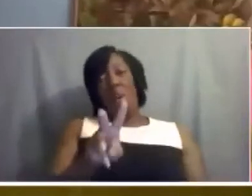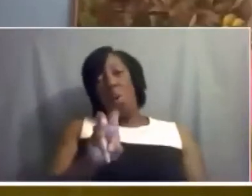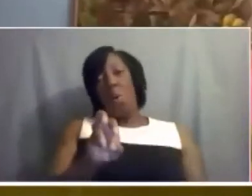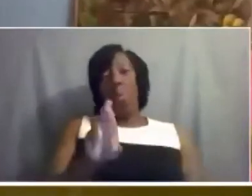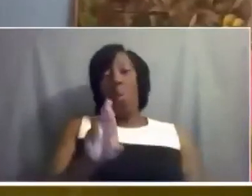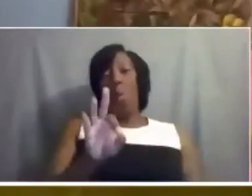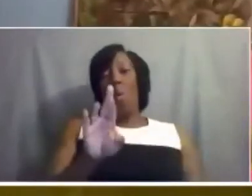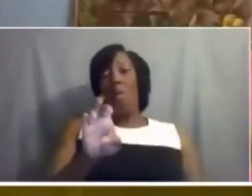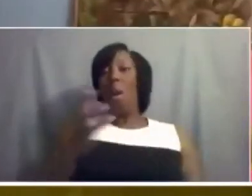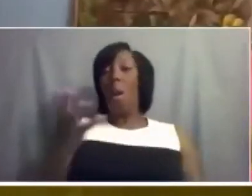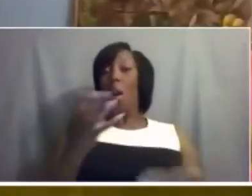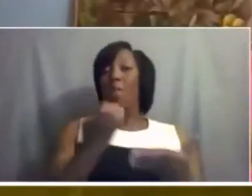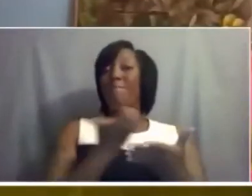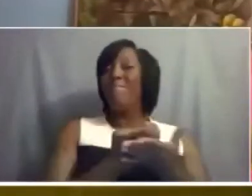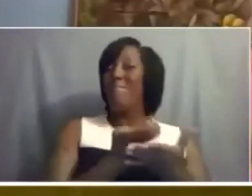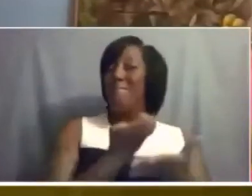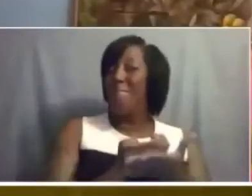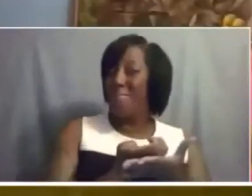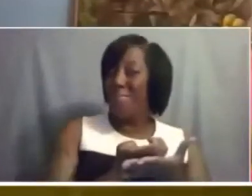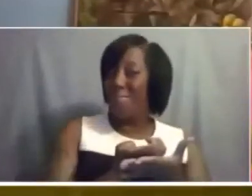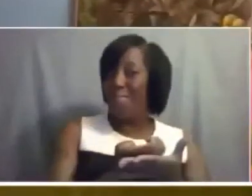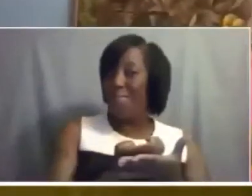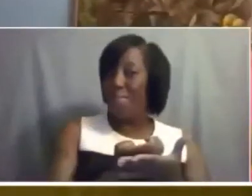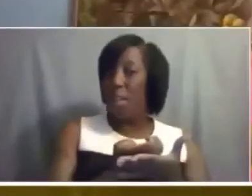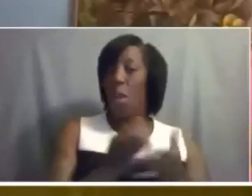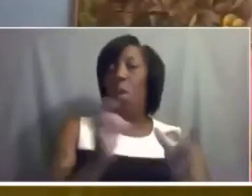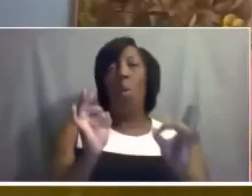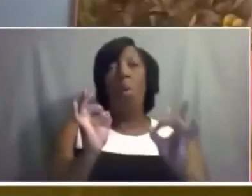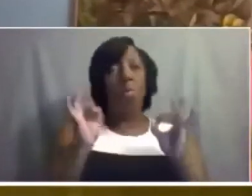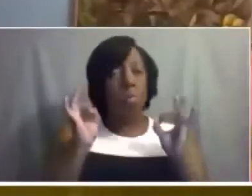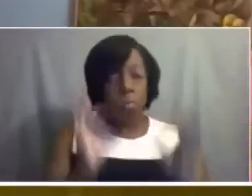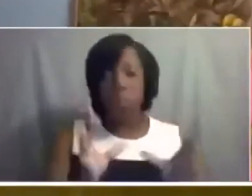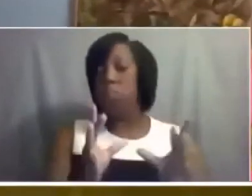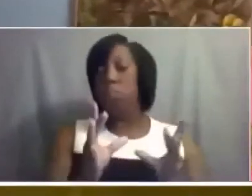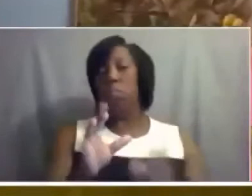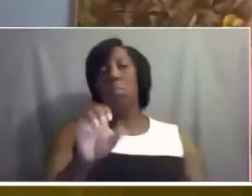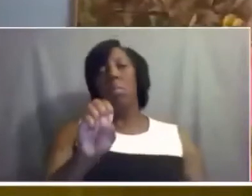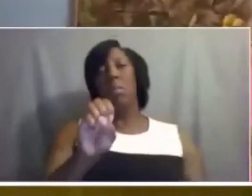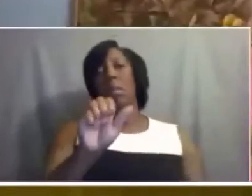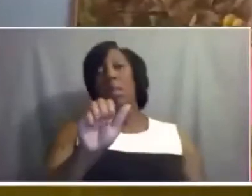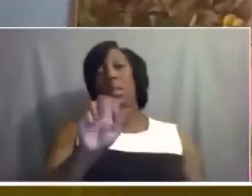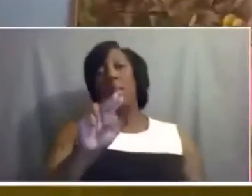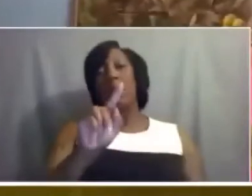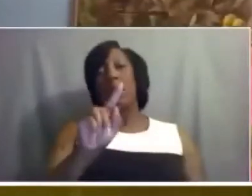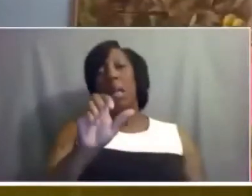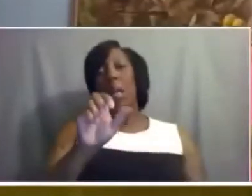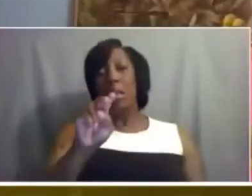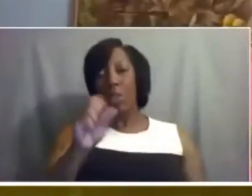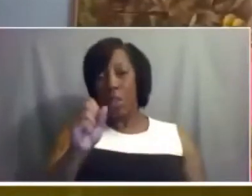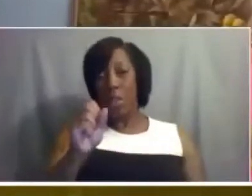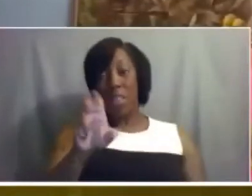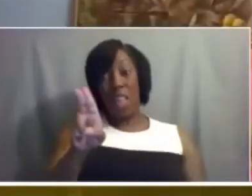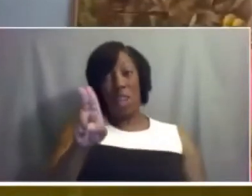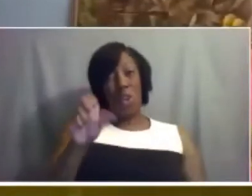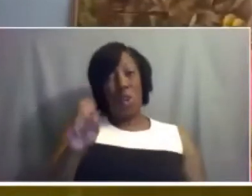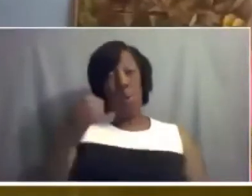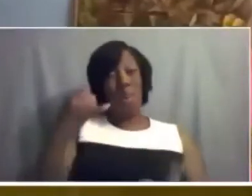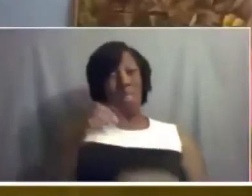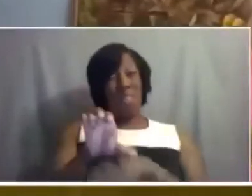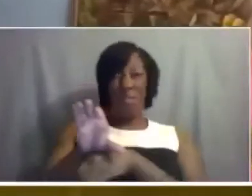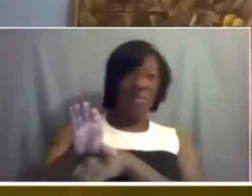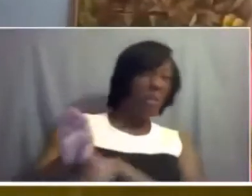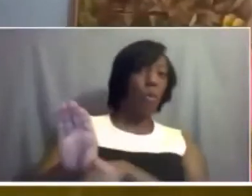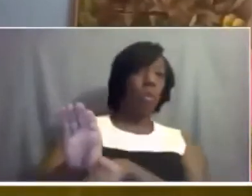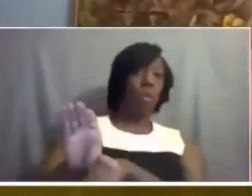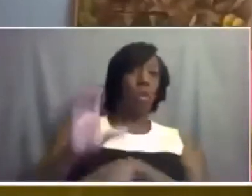way through extremely violent and brutal sanctions that the U.S. is now imposing on